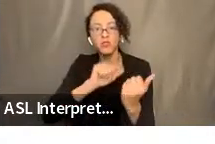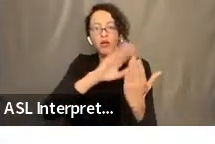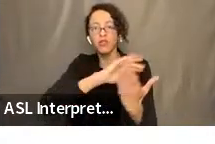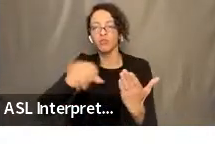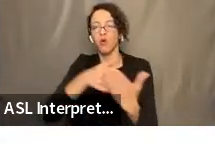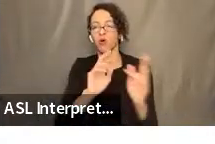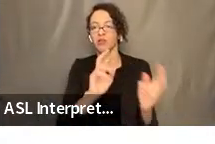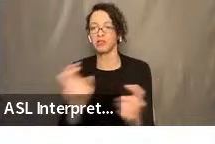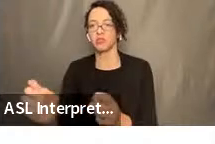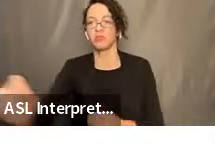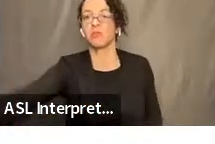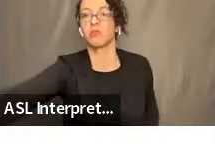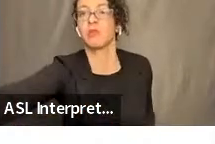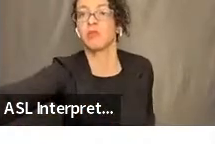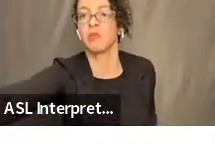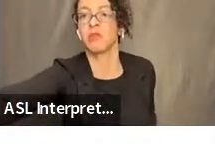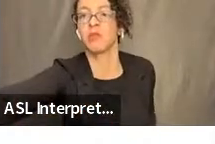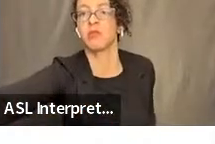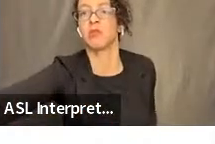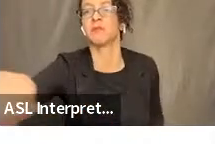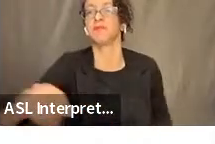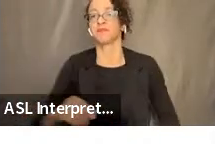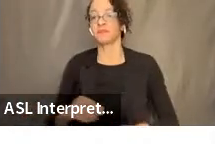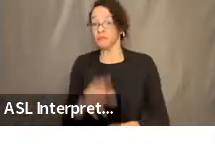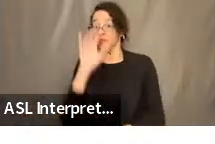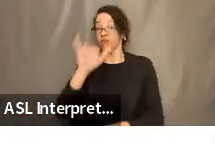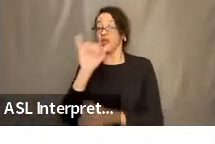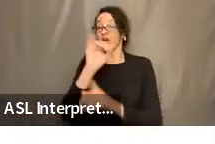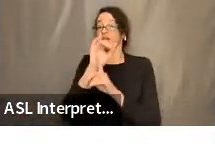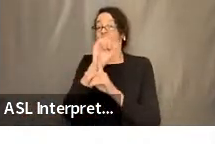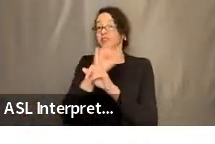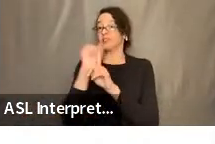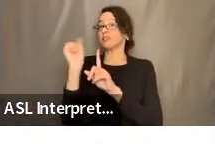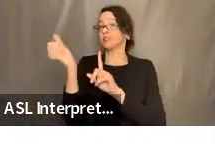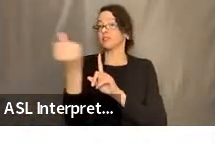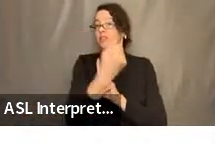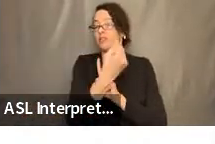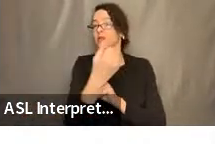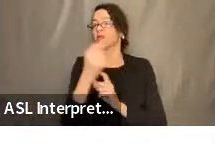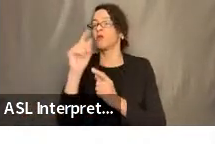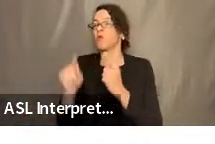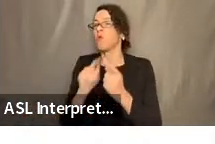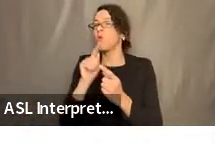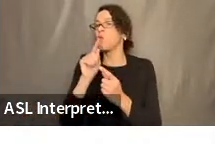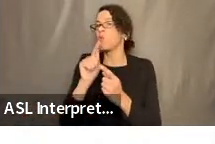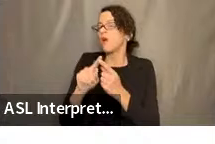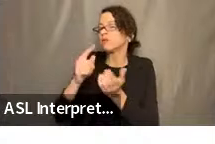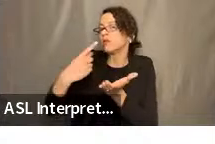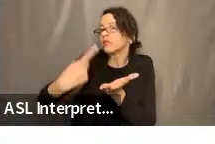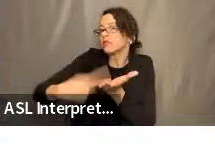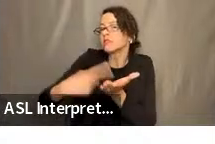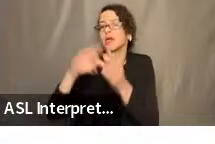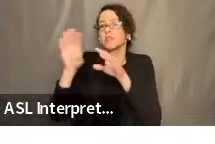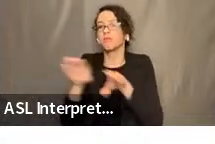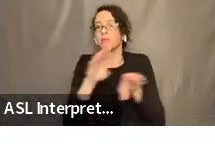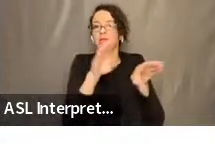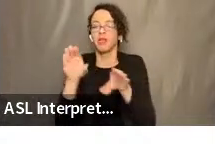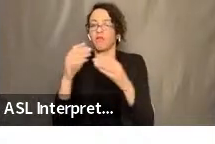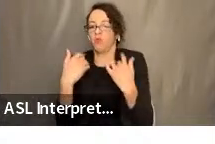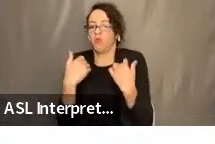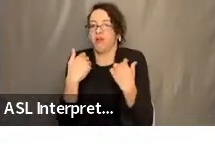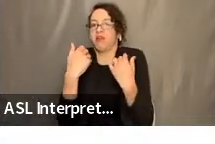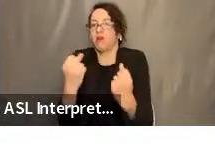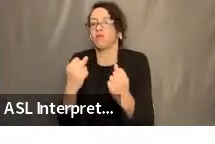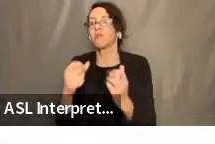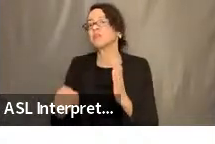I appreciated them putting in behavioral health. You know, it's really frustrating as an emergency physician when some people come in and they